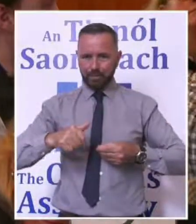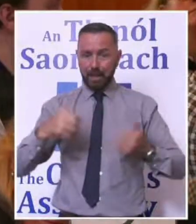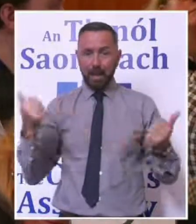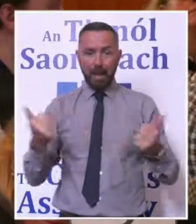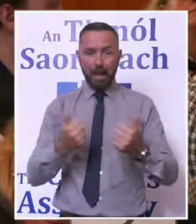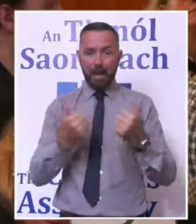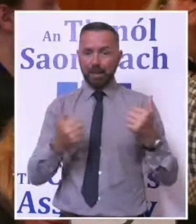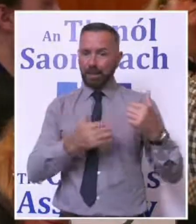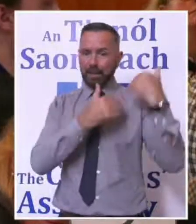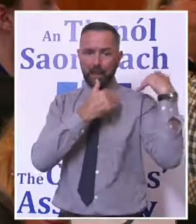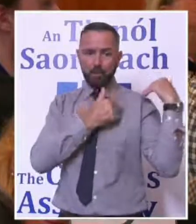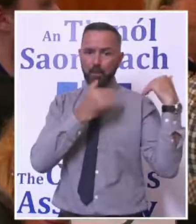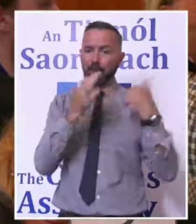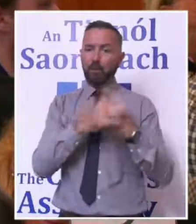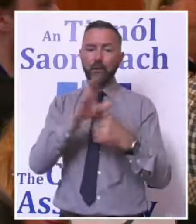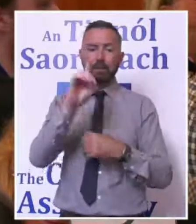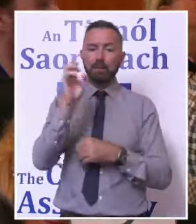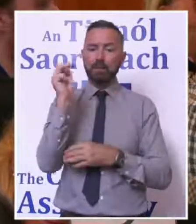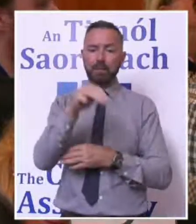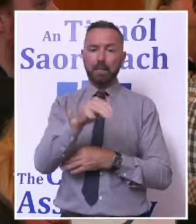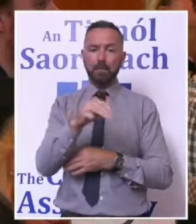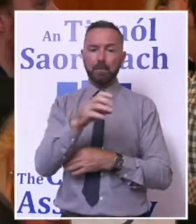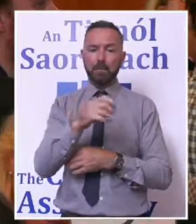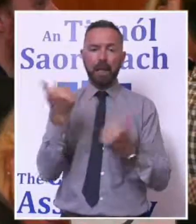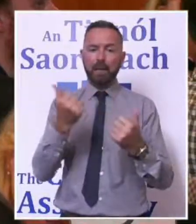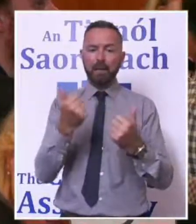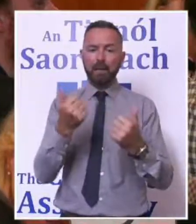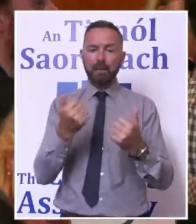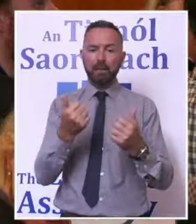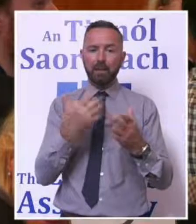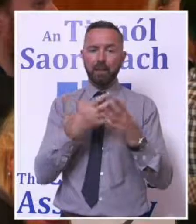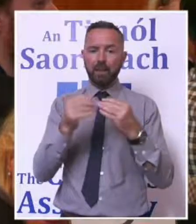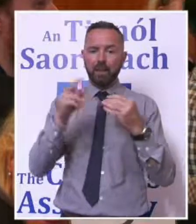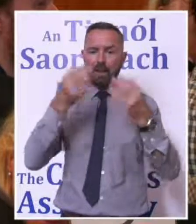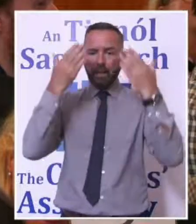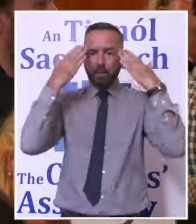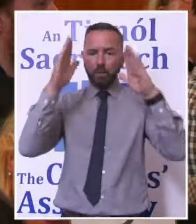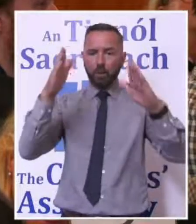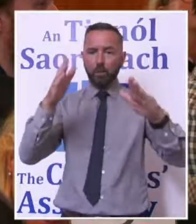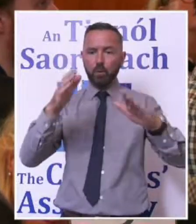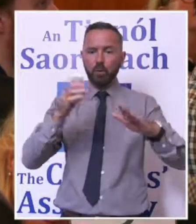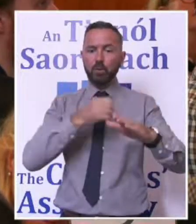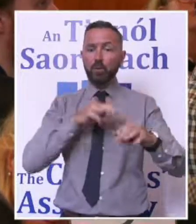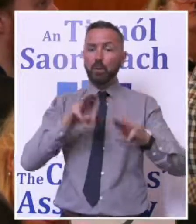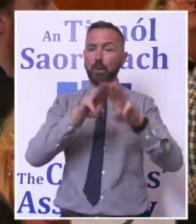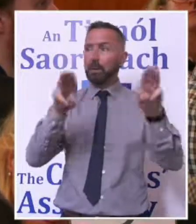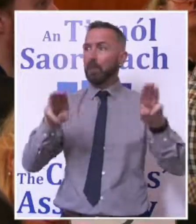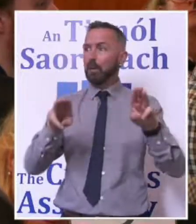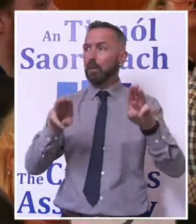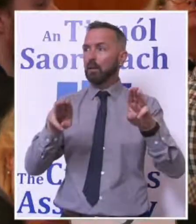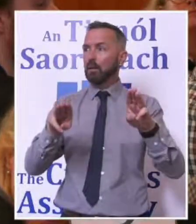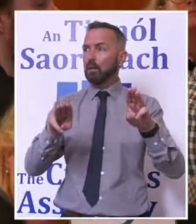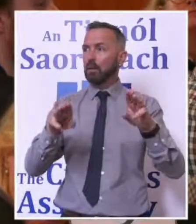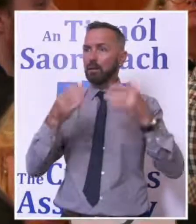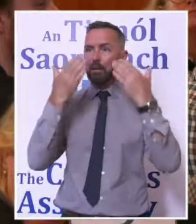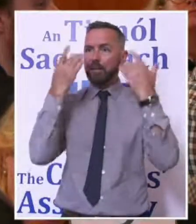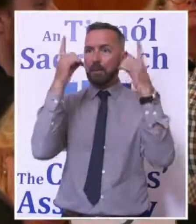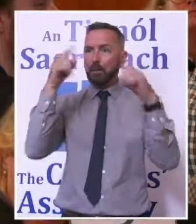accountability for a DEM to the people,